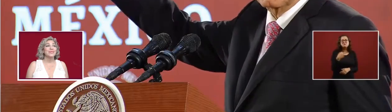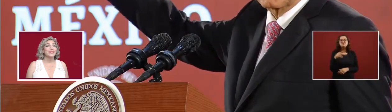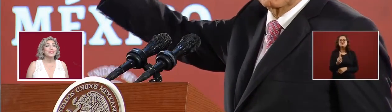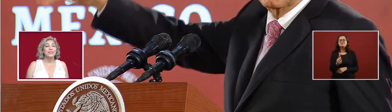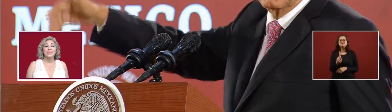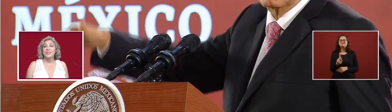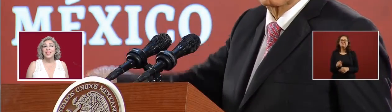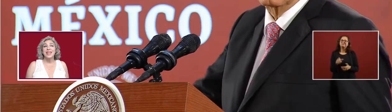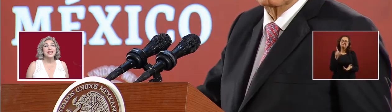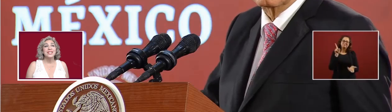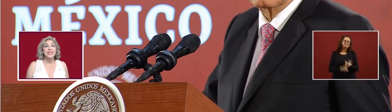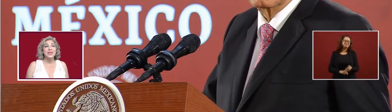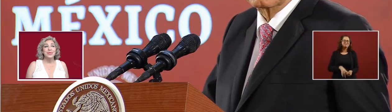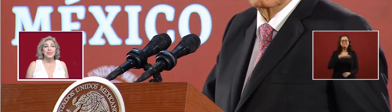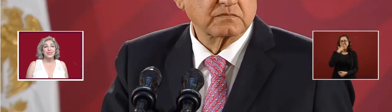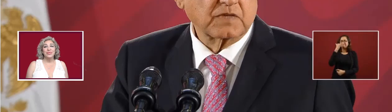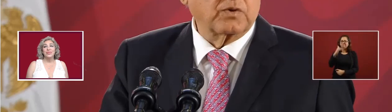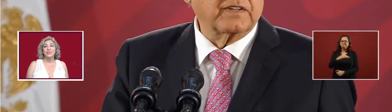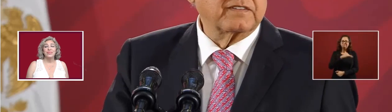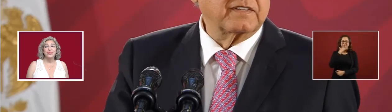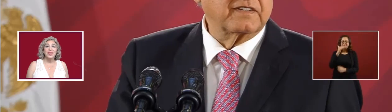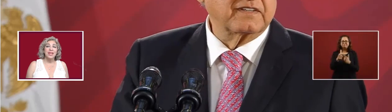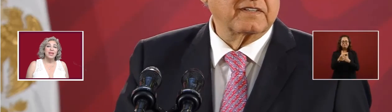it continued